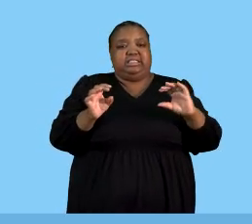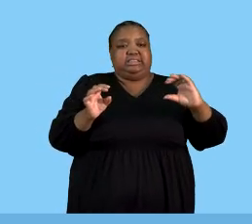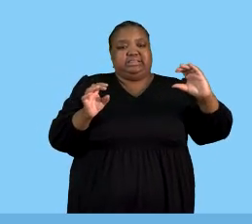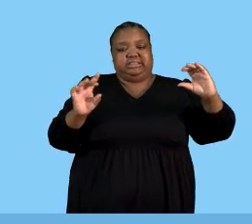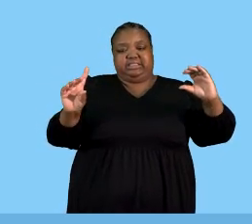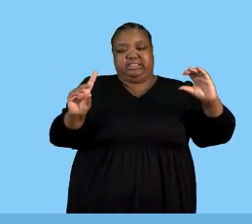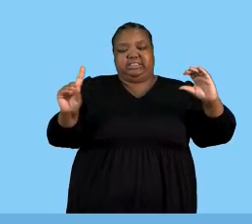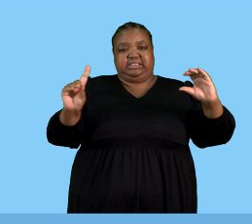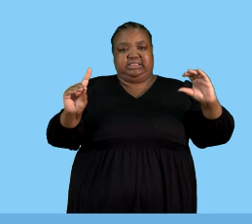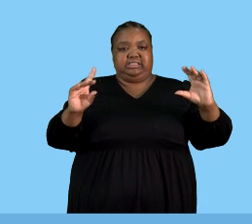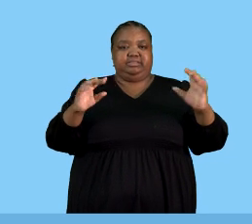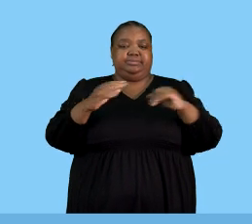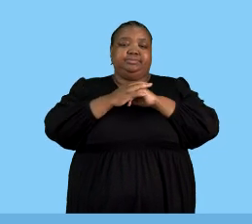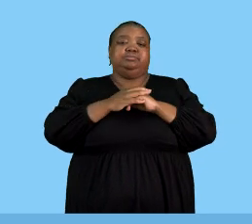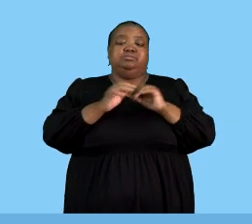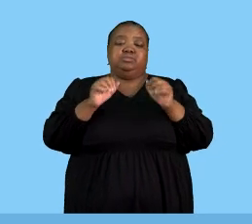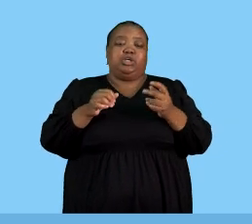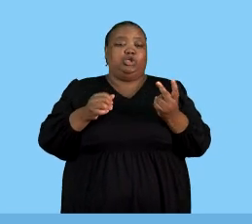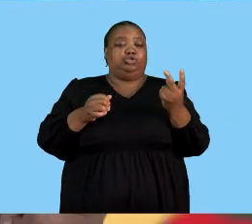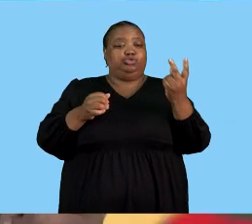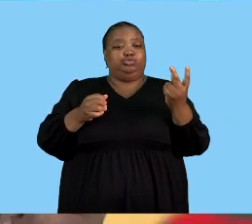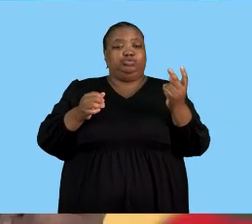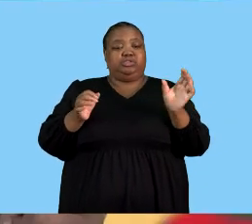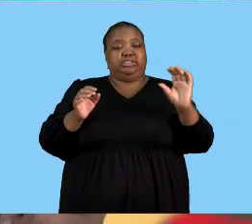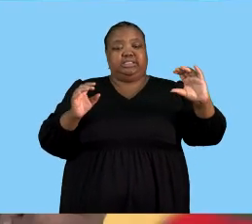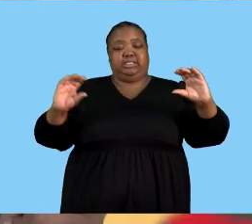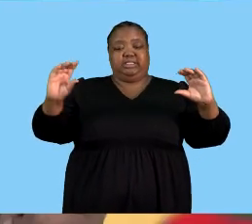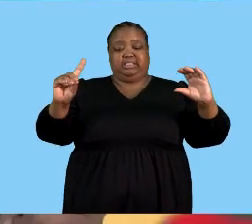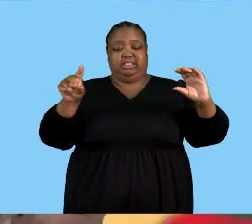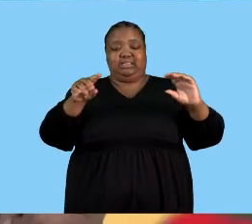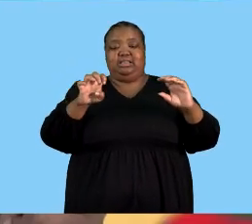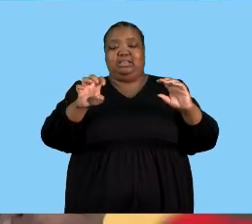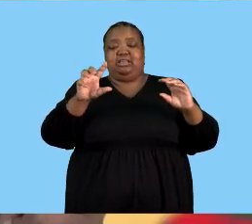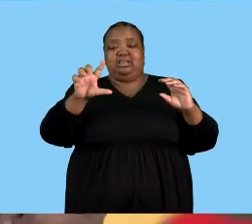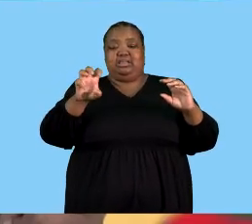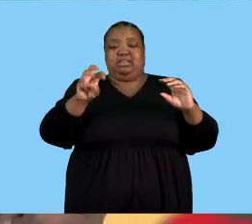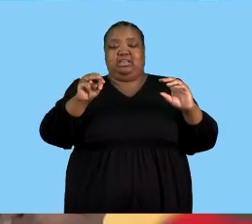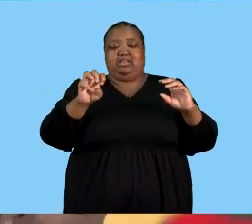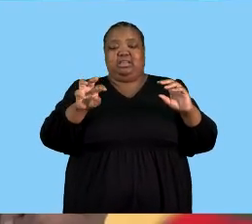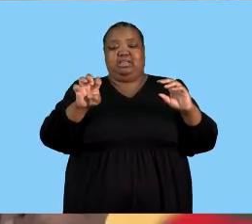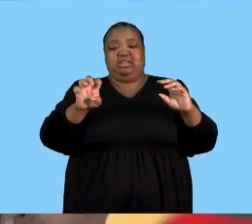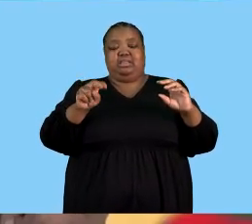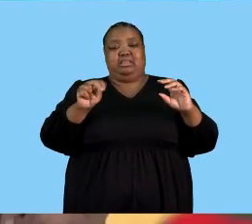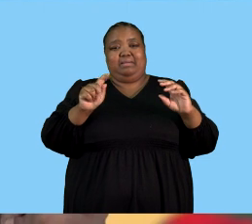D. And please note that those two substances are elements and they are also different.